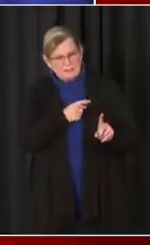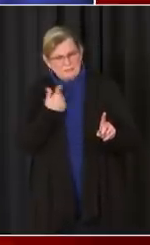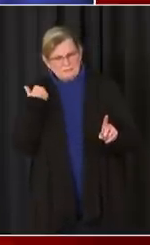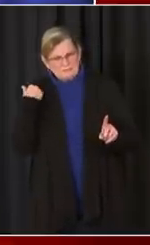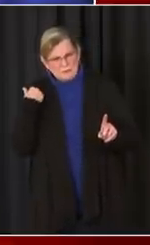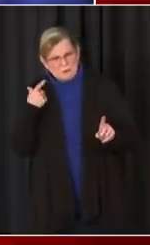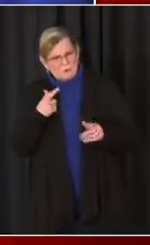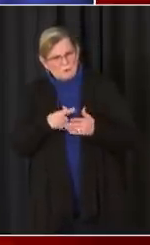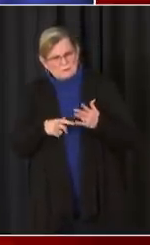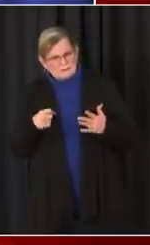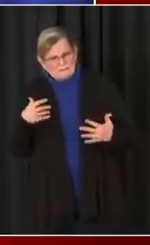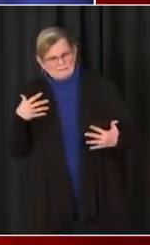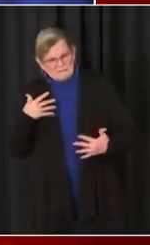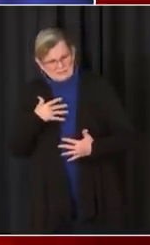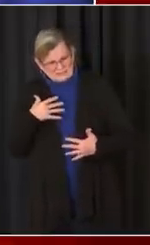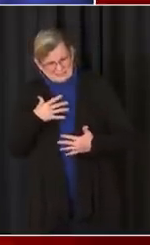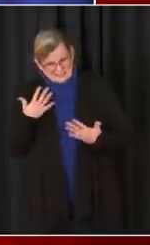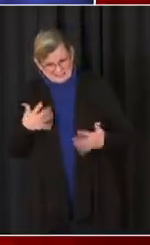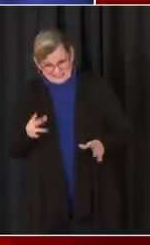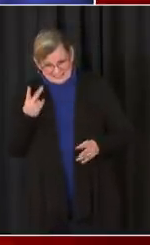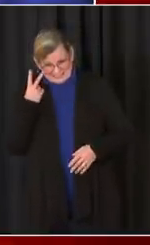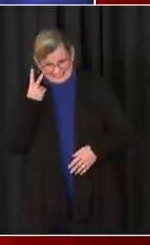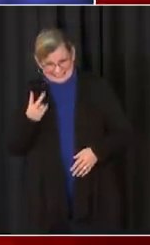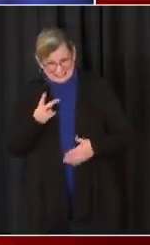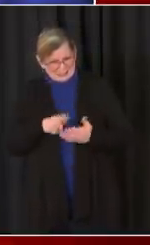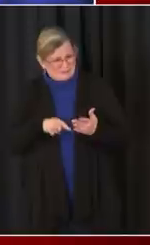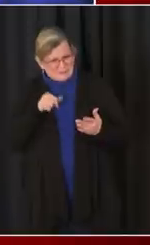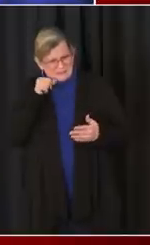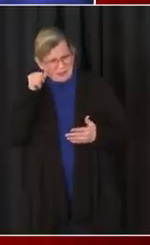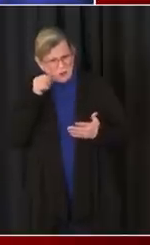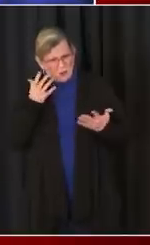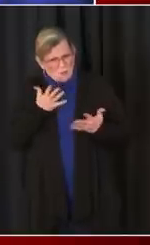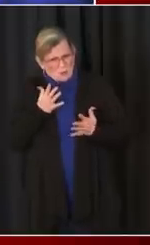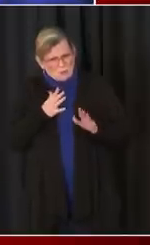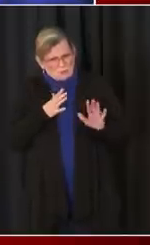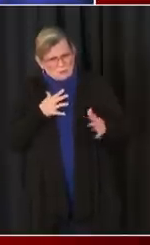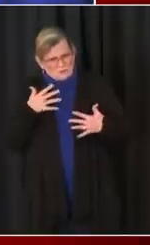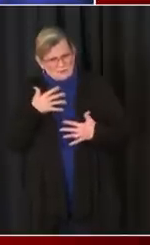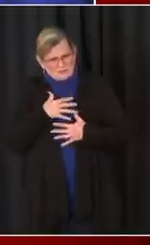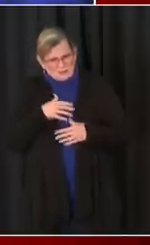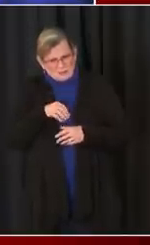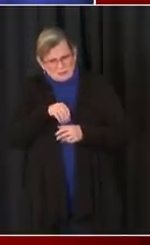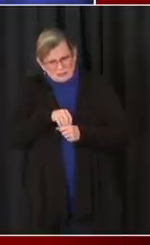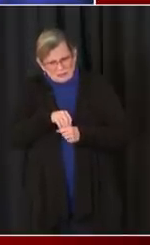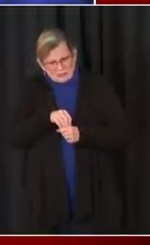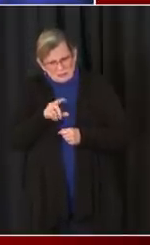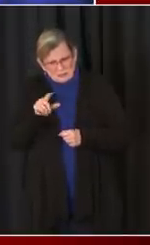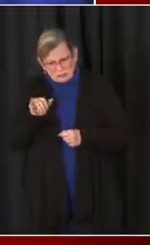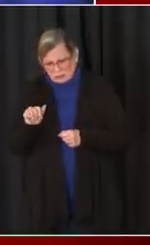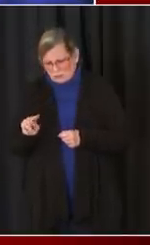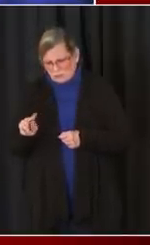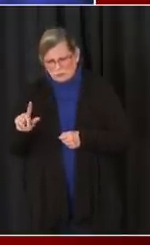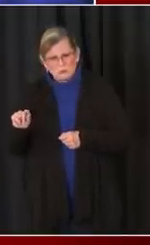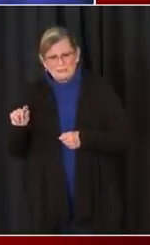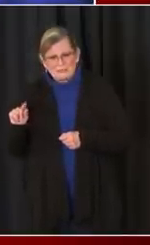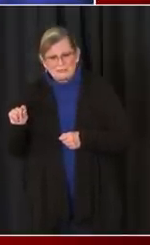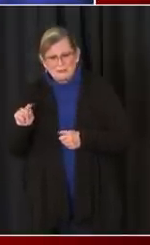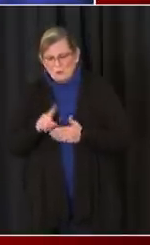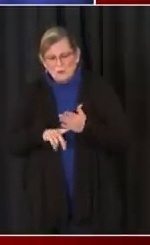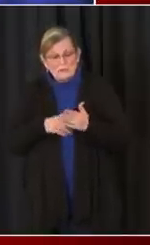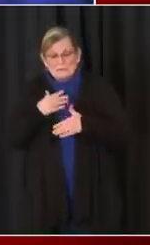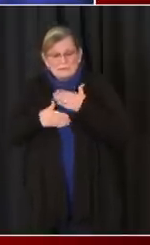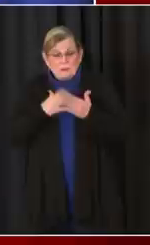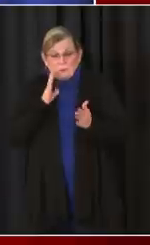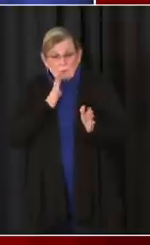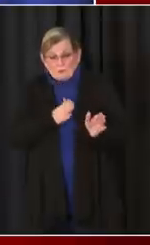your fear, after seeing what we saw yesterday, what is your fear that could happen on January 20th, and what steps might you take